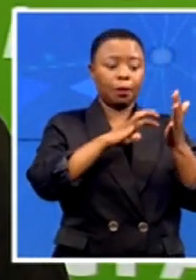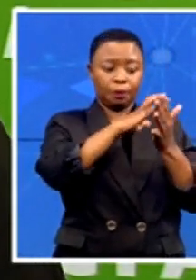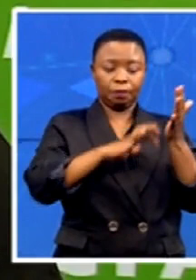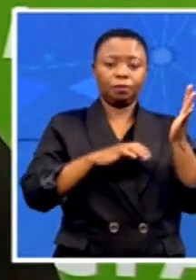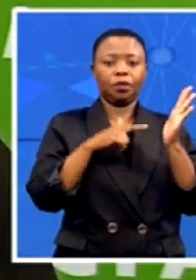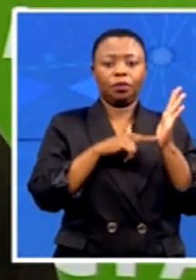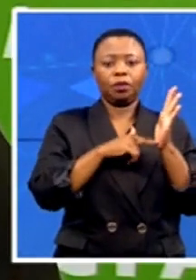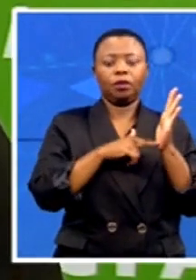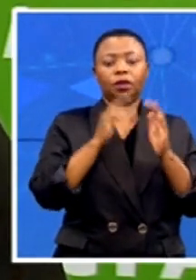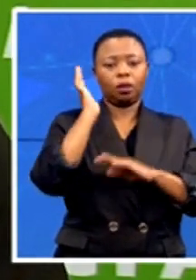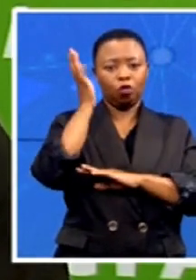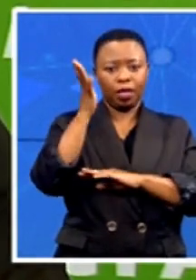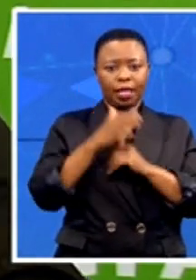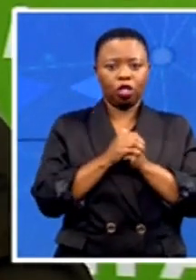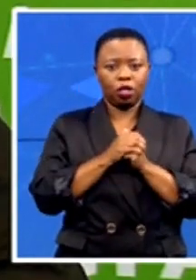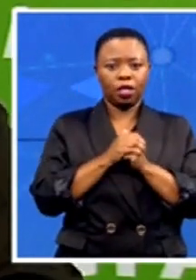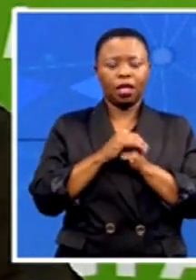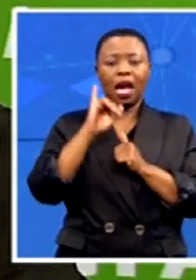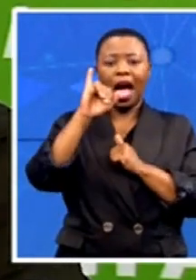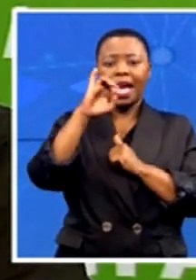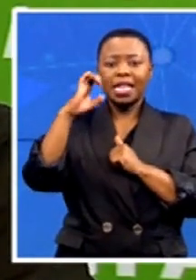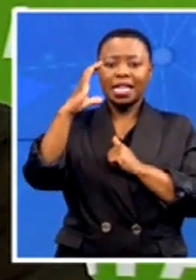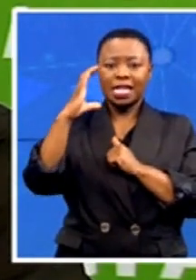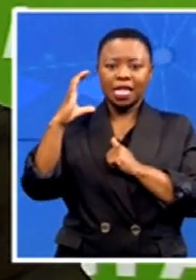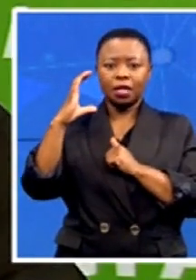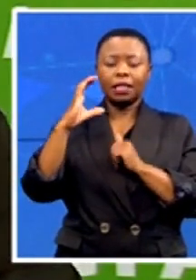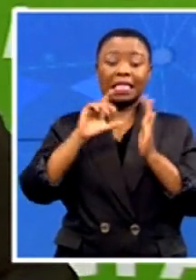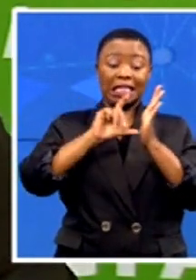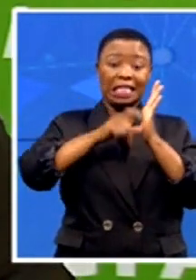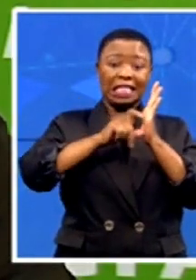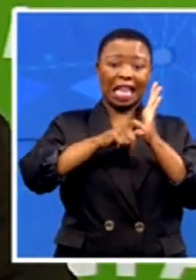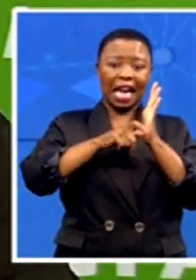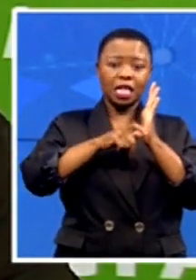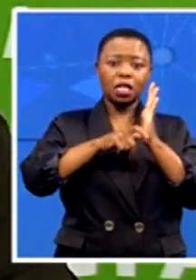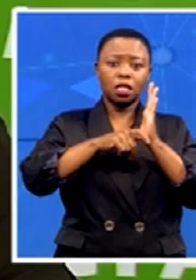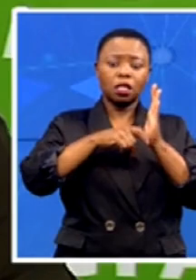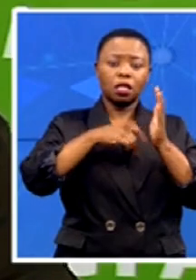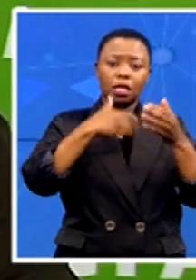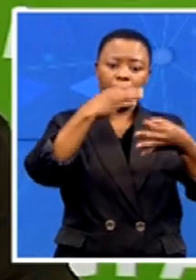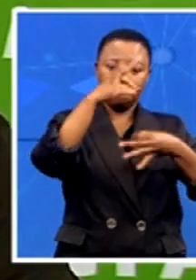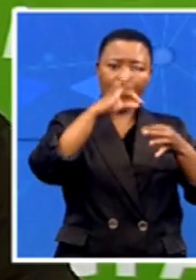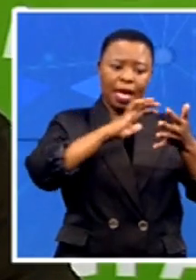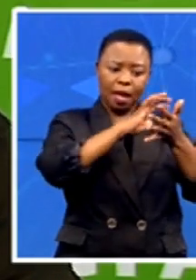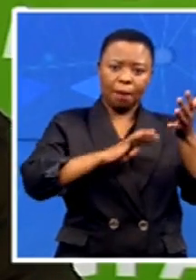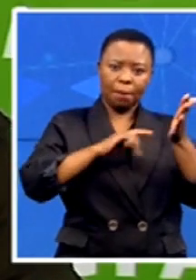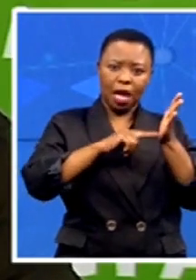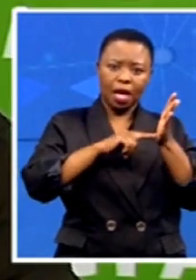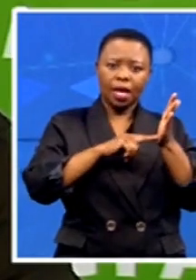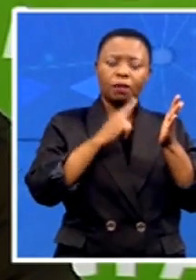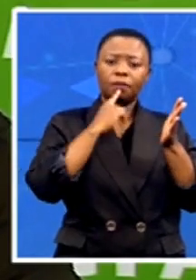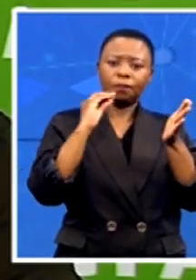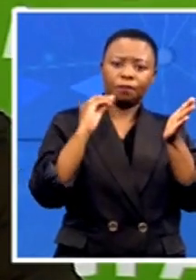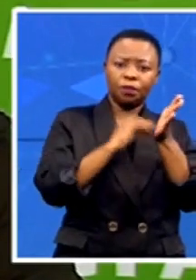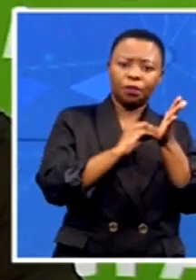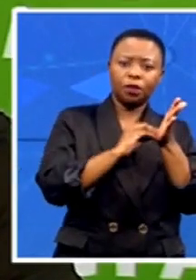IEC chose a ballot paper design. In this ballot paper design, it elected that a ward candidate ballot paper would consist of a ward candidate